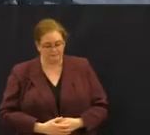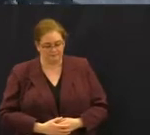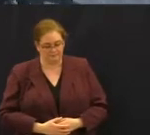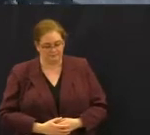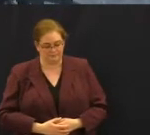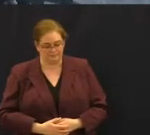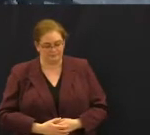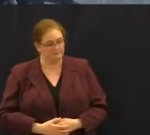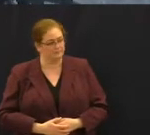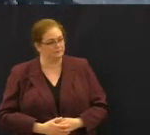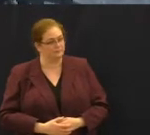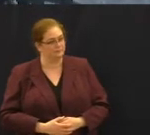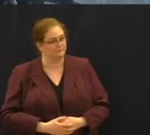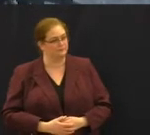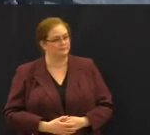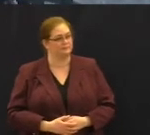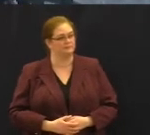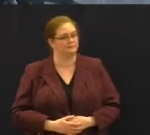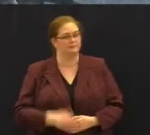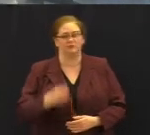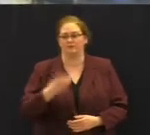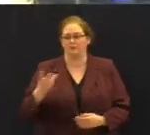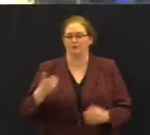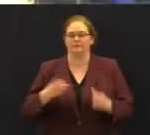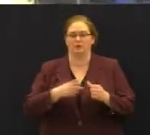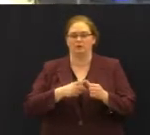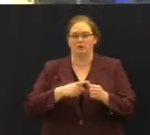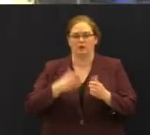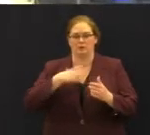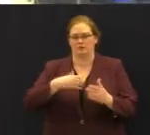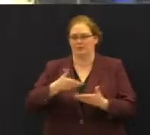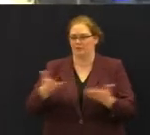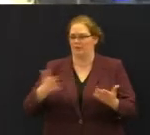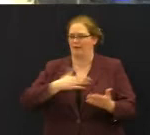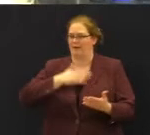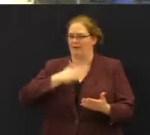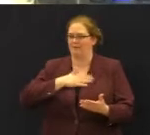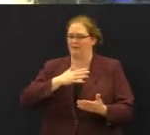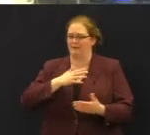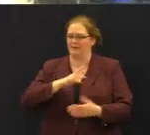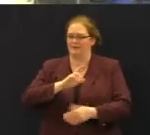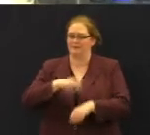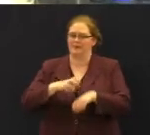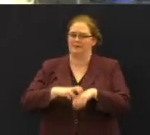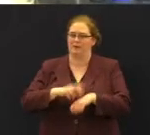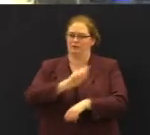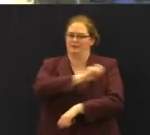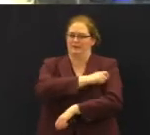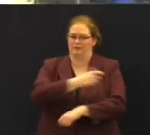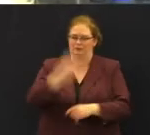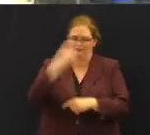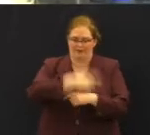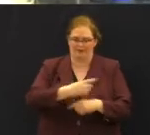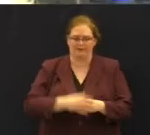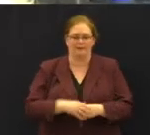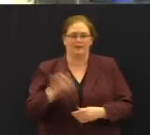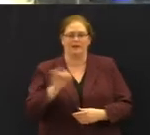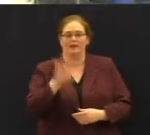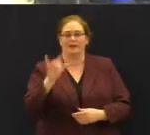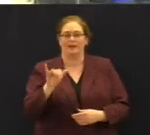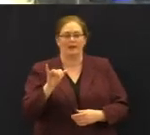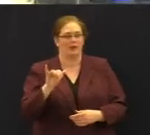Just a couple. First, I want to wish everybody a happy St. Patrick's Day. And as Larry